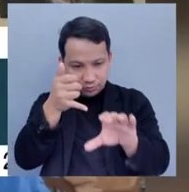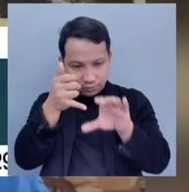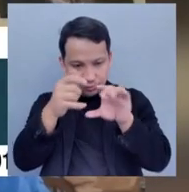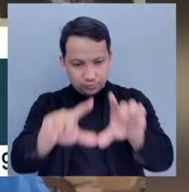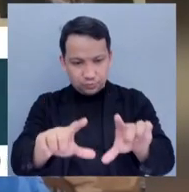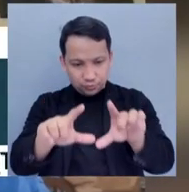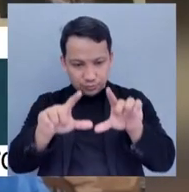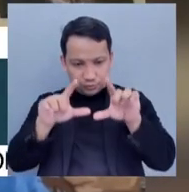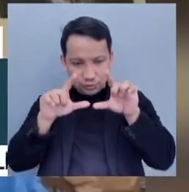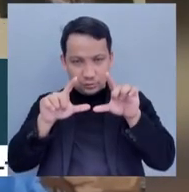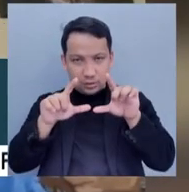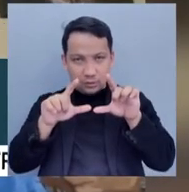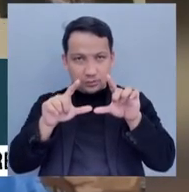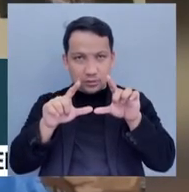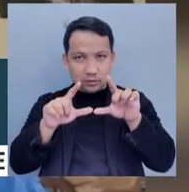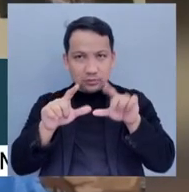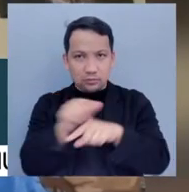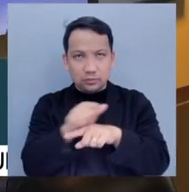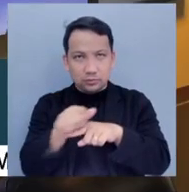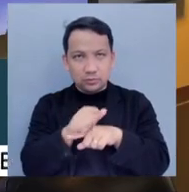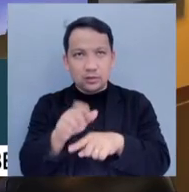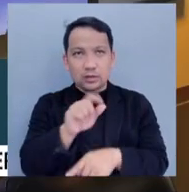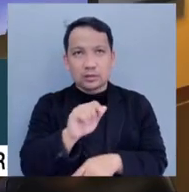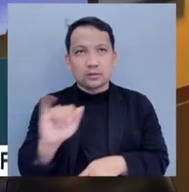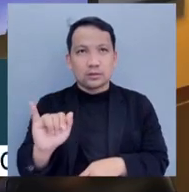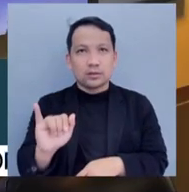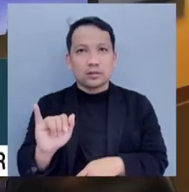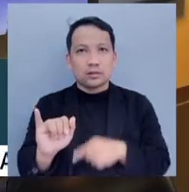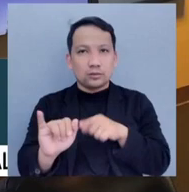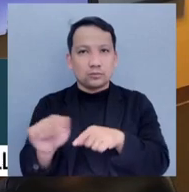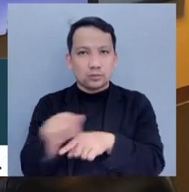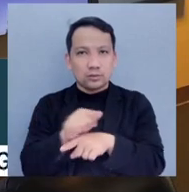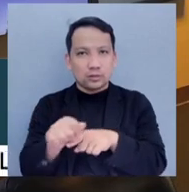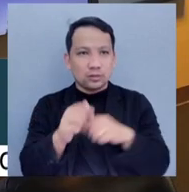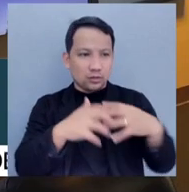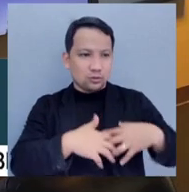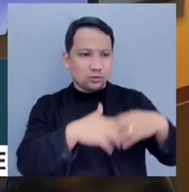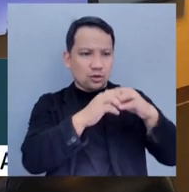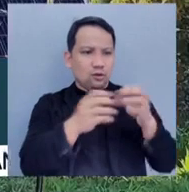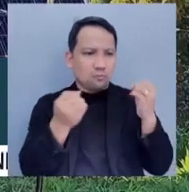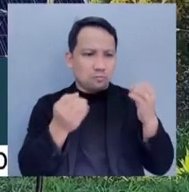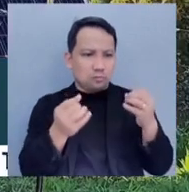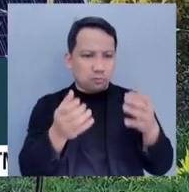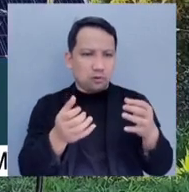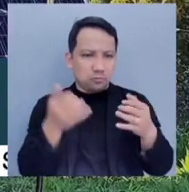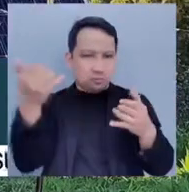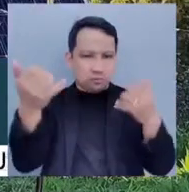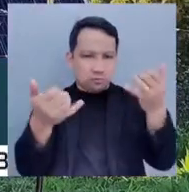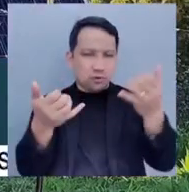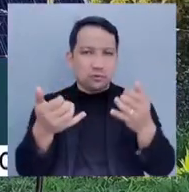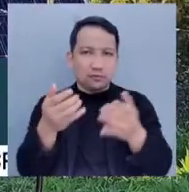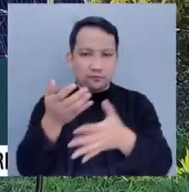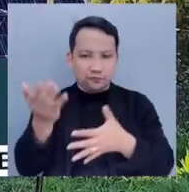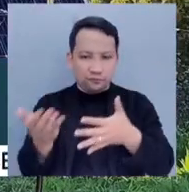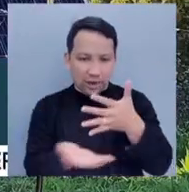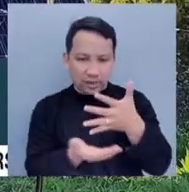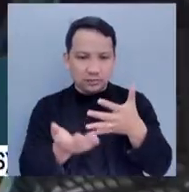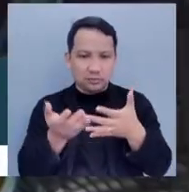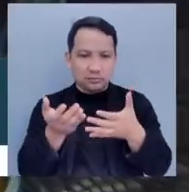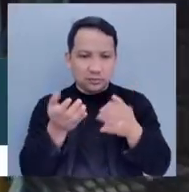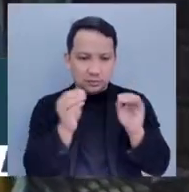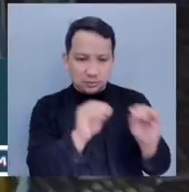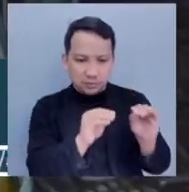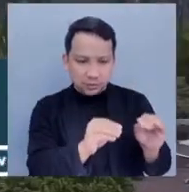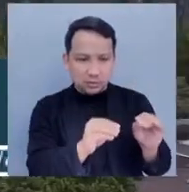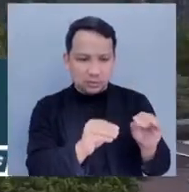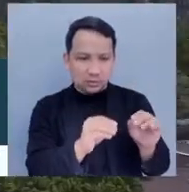so we trained the AI and we built up thousands of files educating the